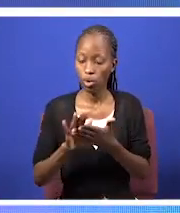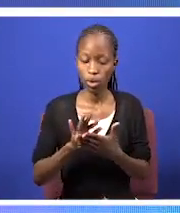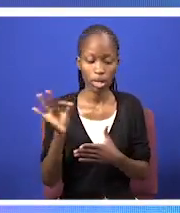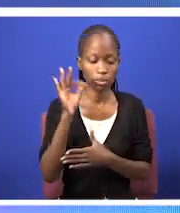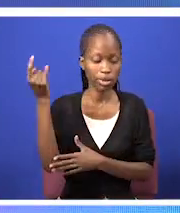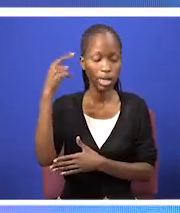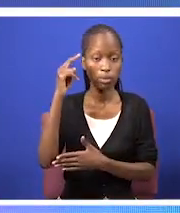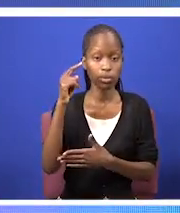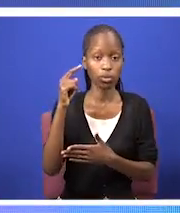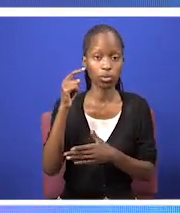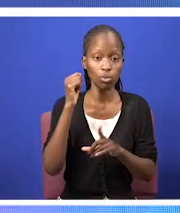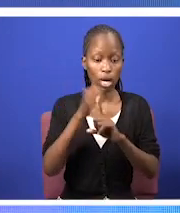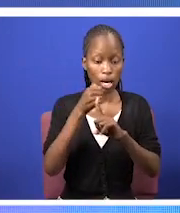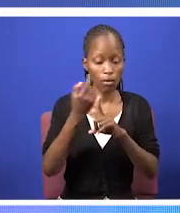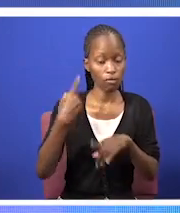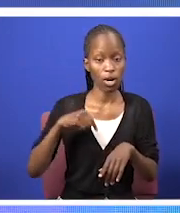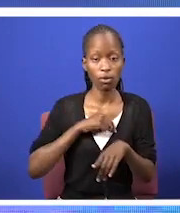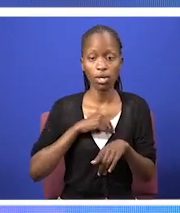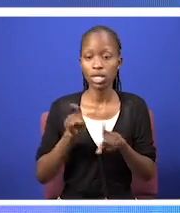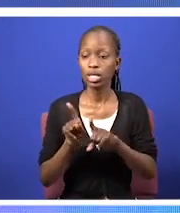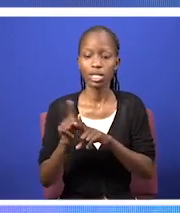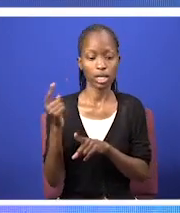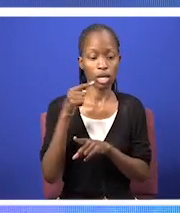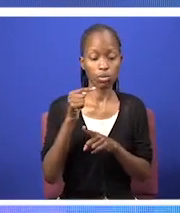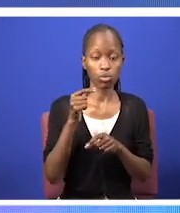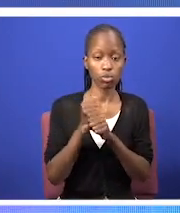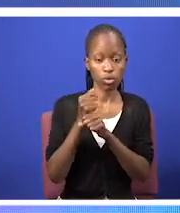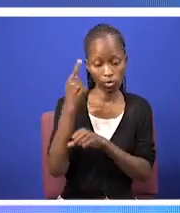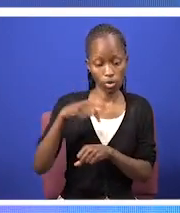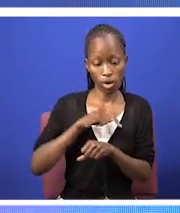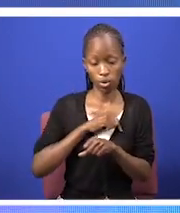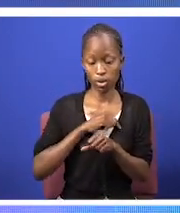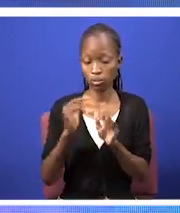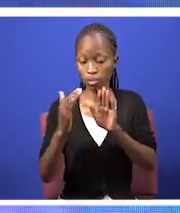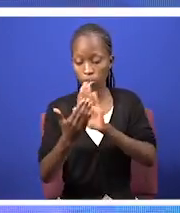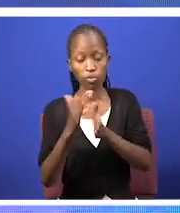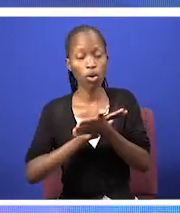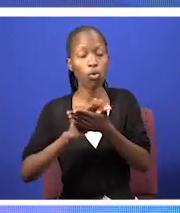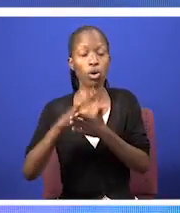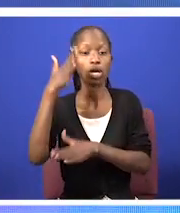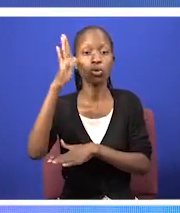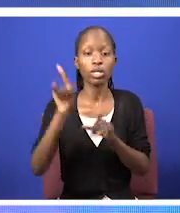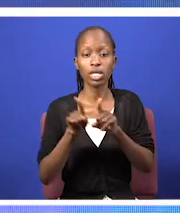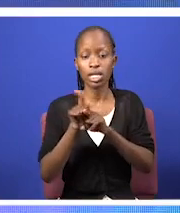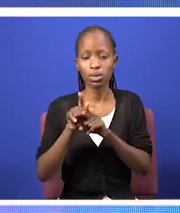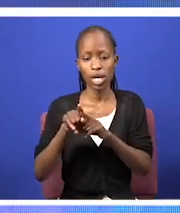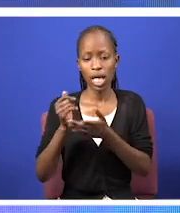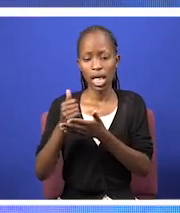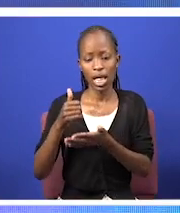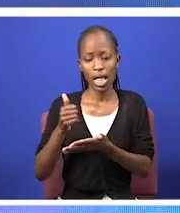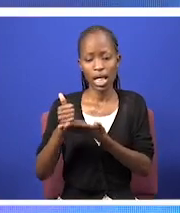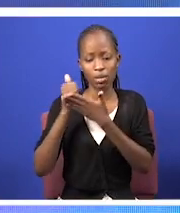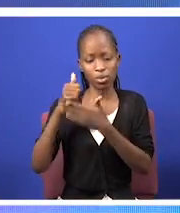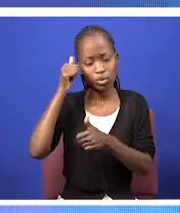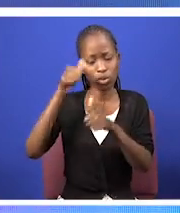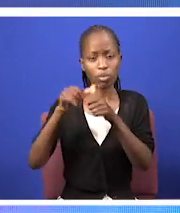Spirit comes to be our advocate, he also comes to speak on our behalf before a holy God. He reminds us that we are